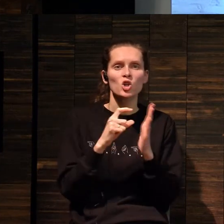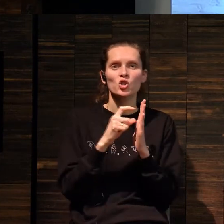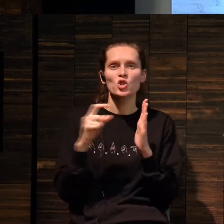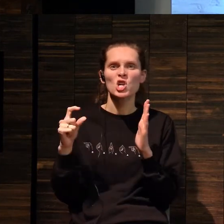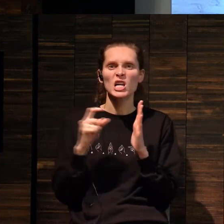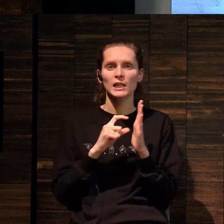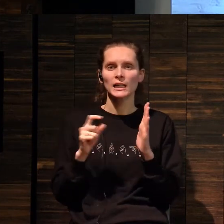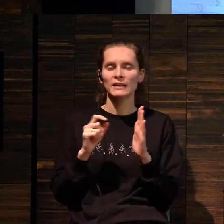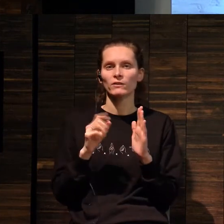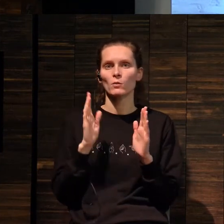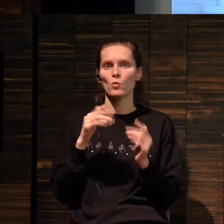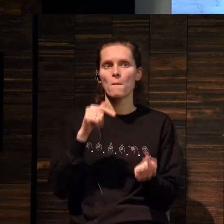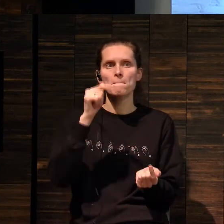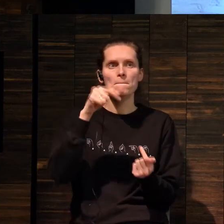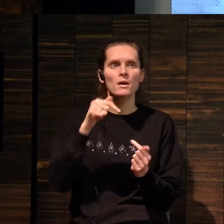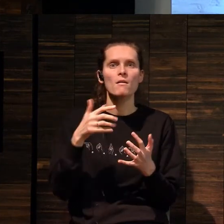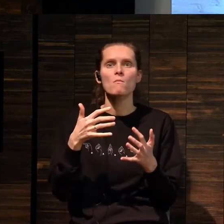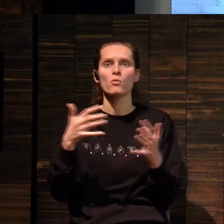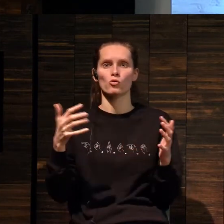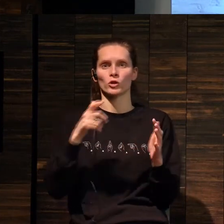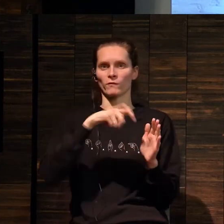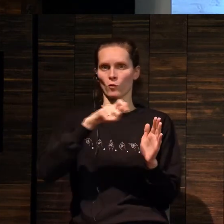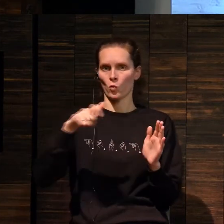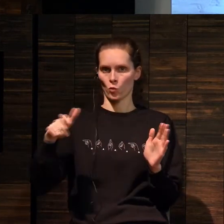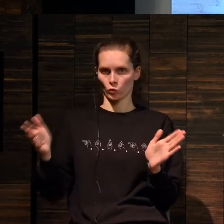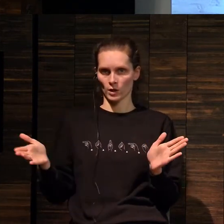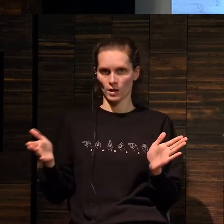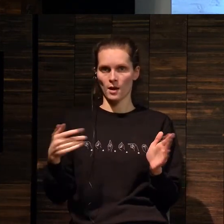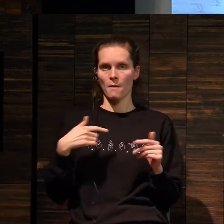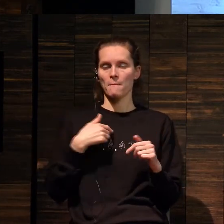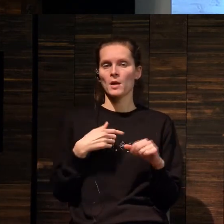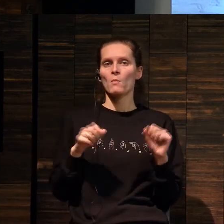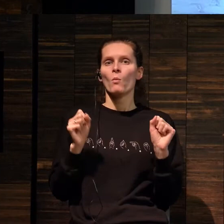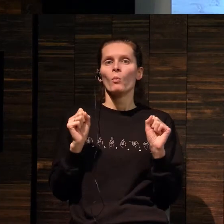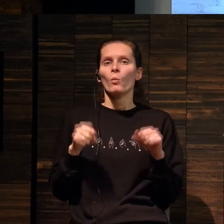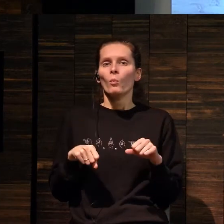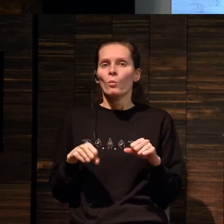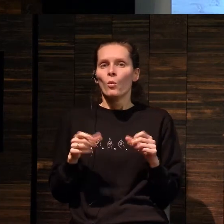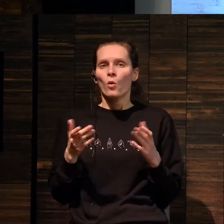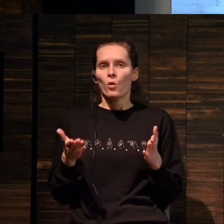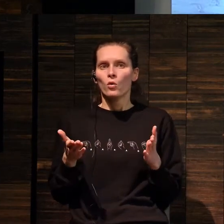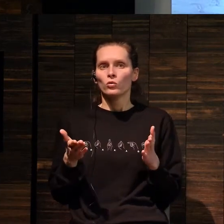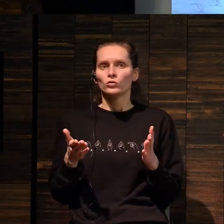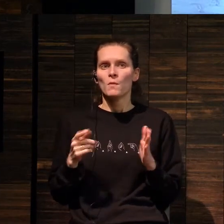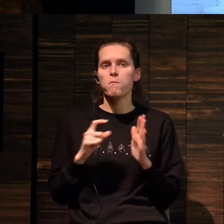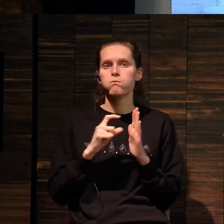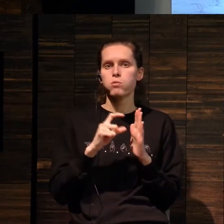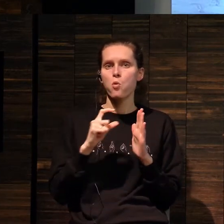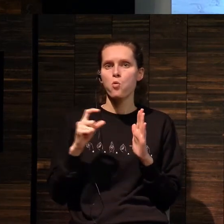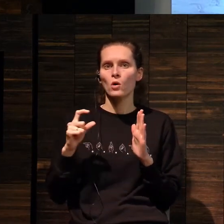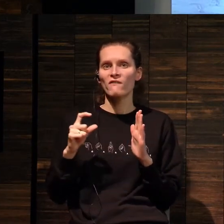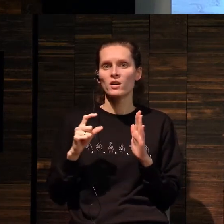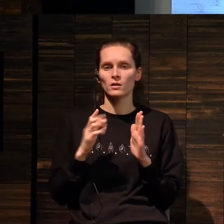can find some universal kind of font that will suit the majority of people.